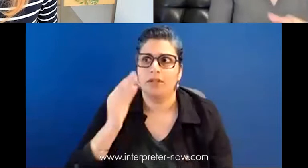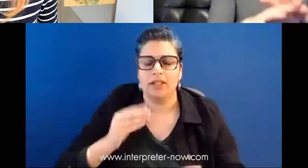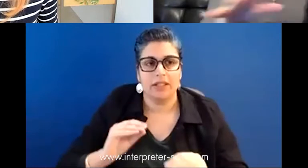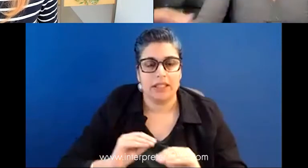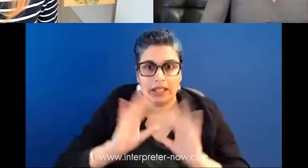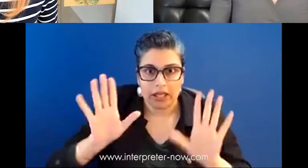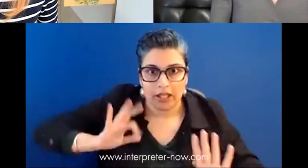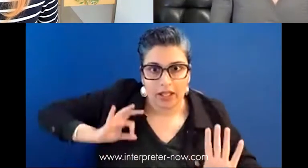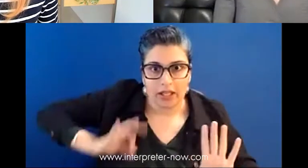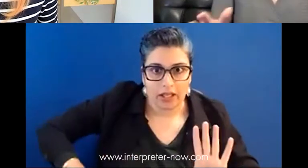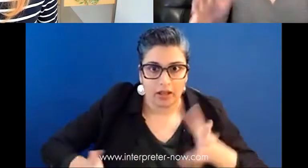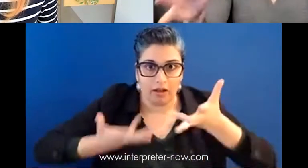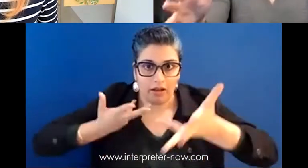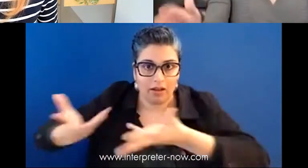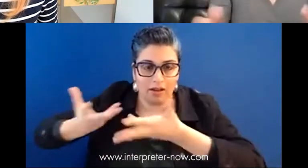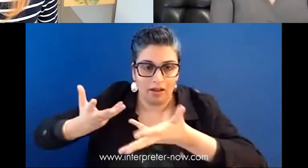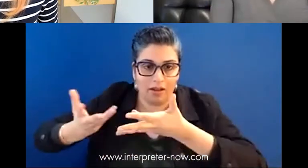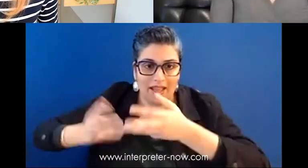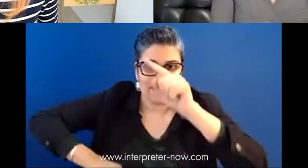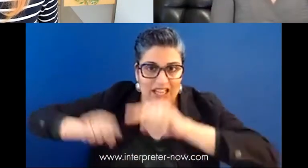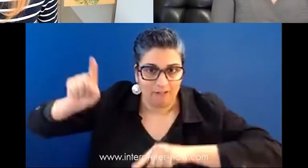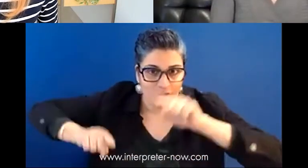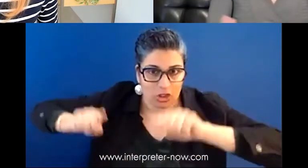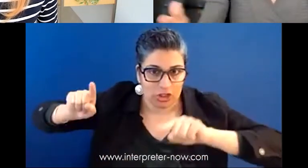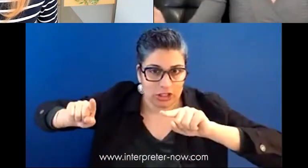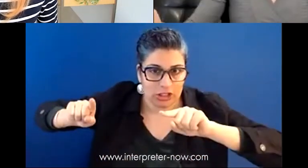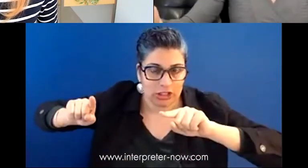spending time with diverse